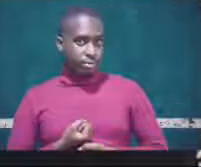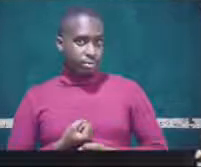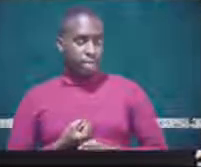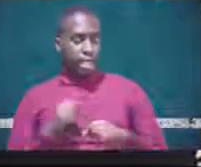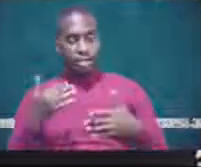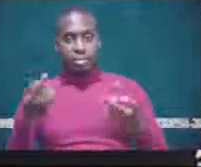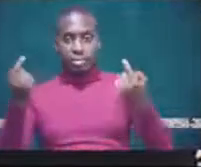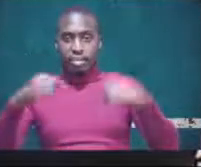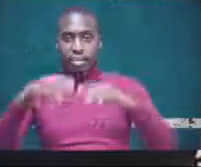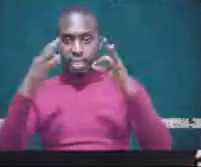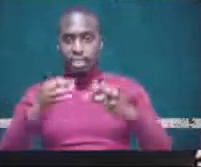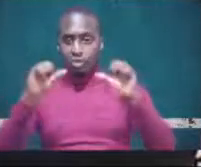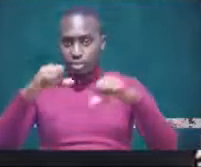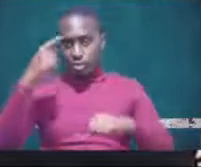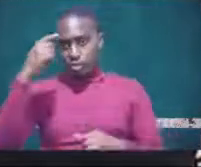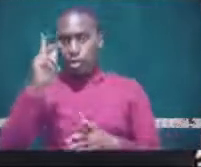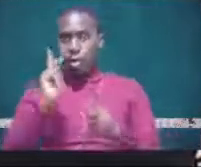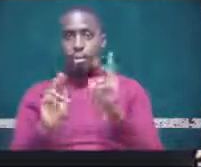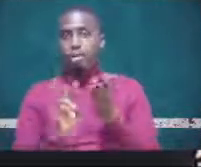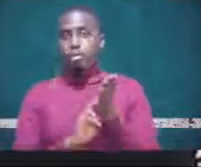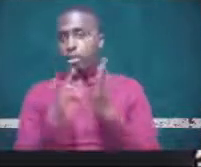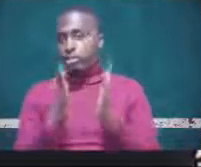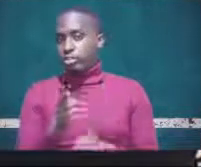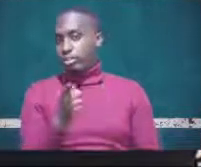the health of the users?